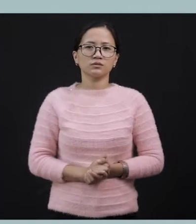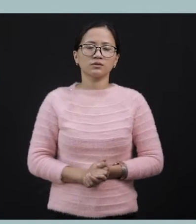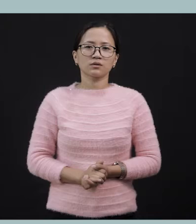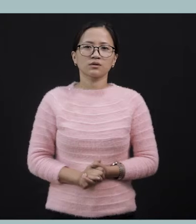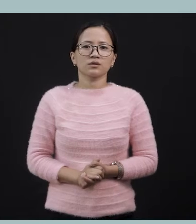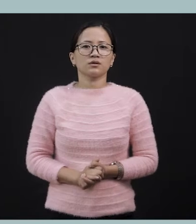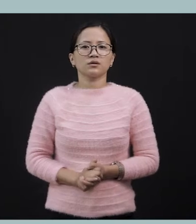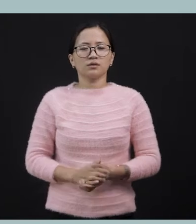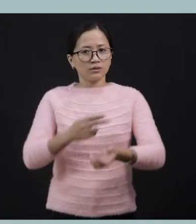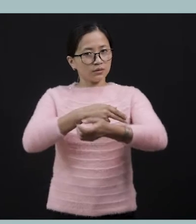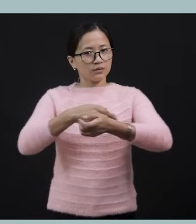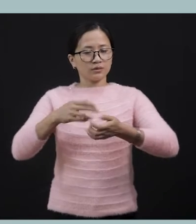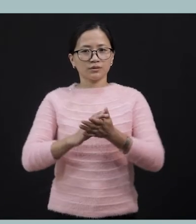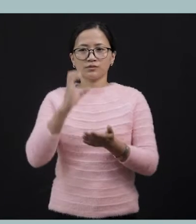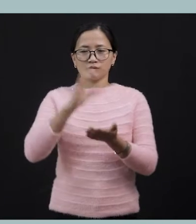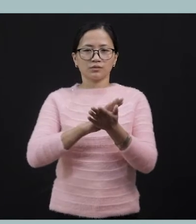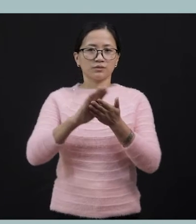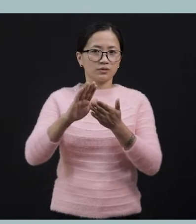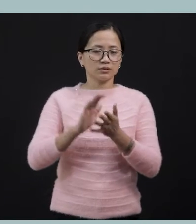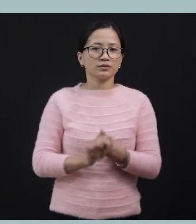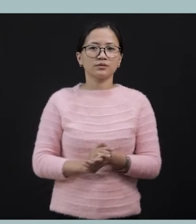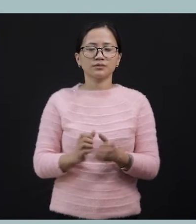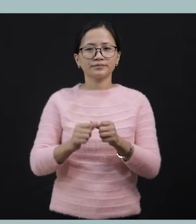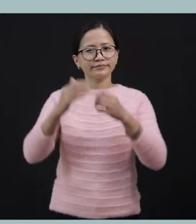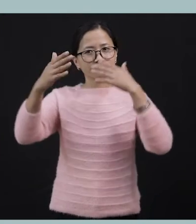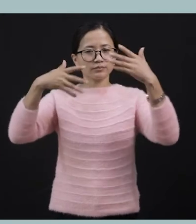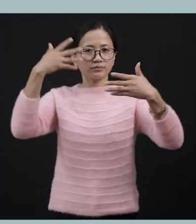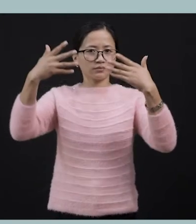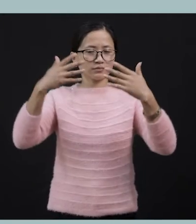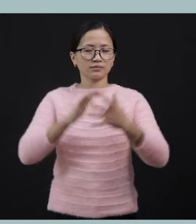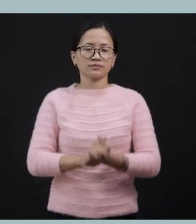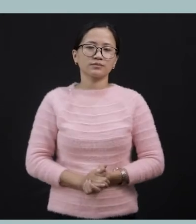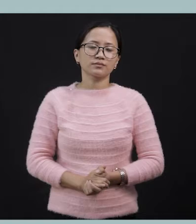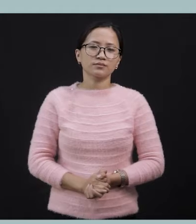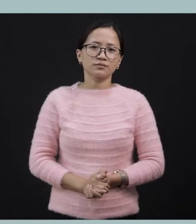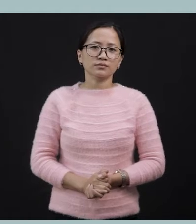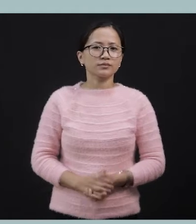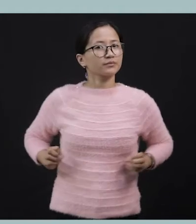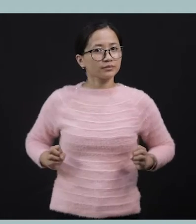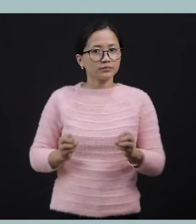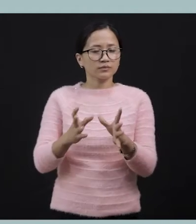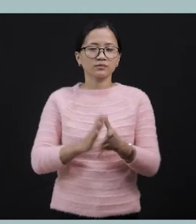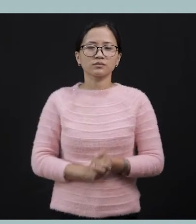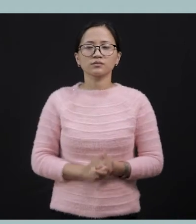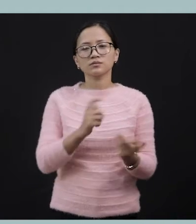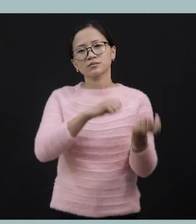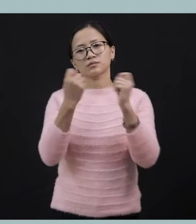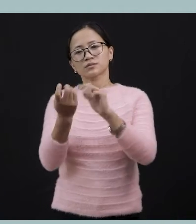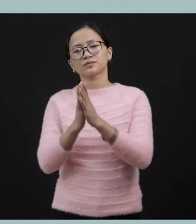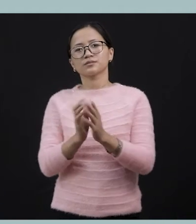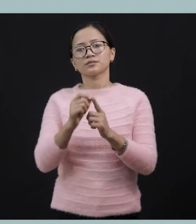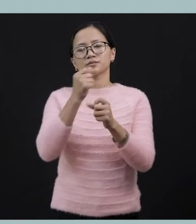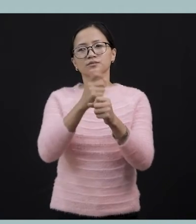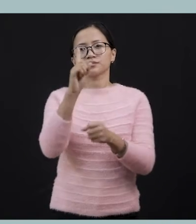And the name of the chapter is Air. Okay? So are you all ready? Turn to